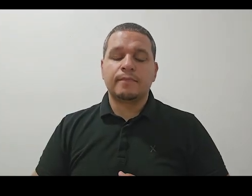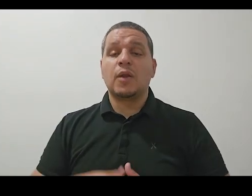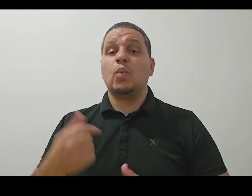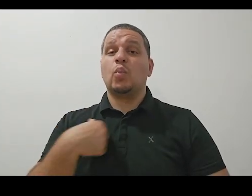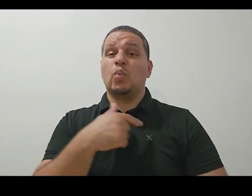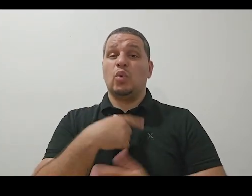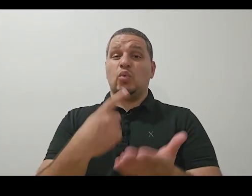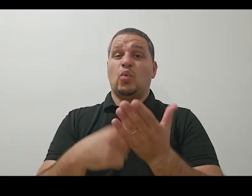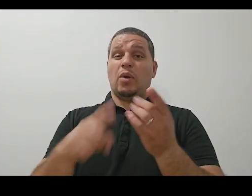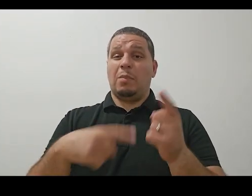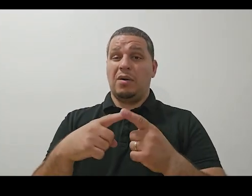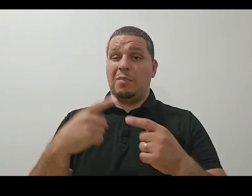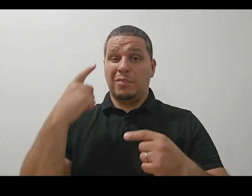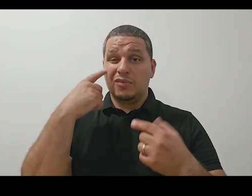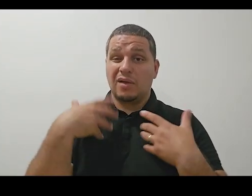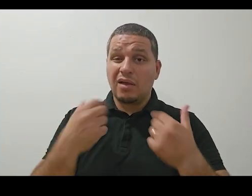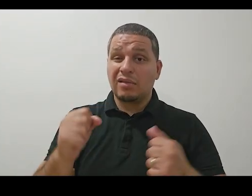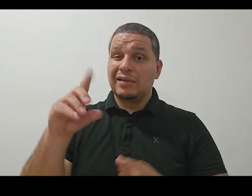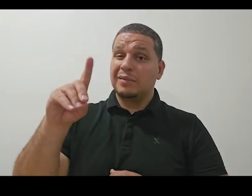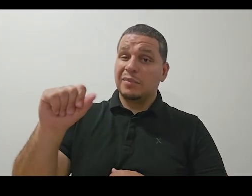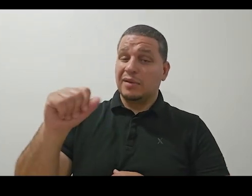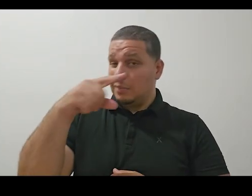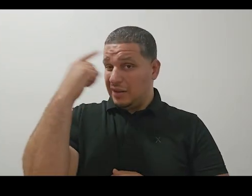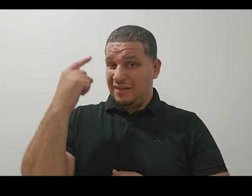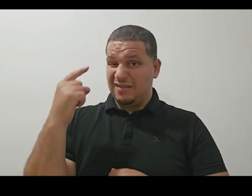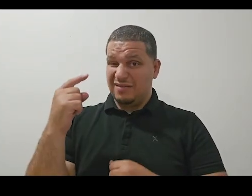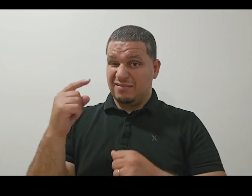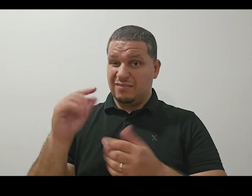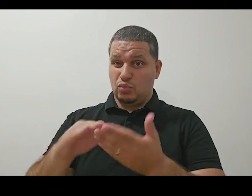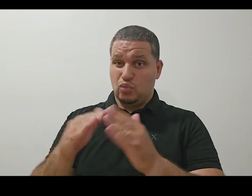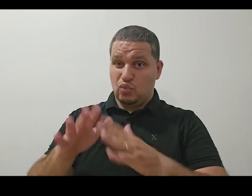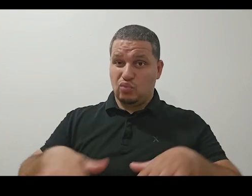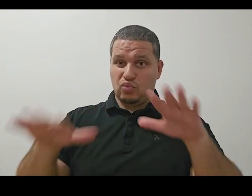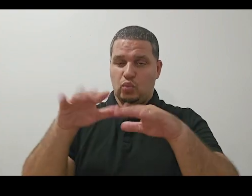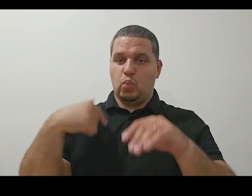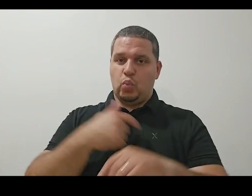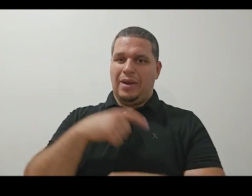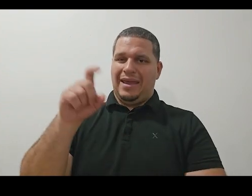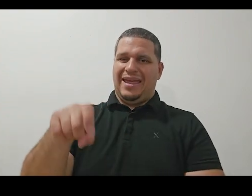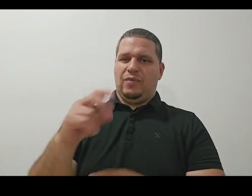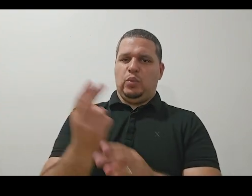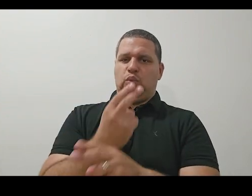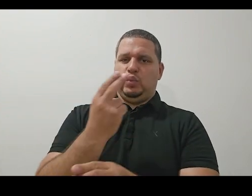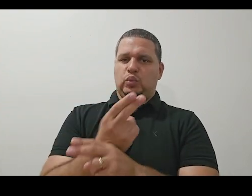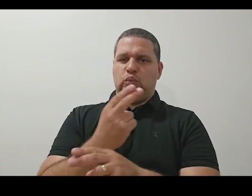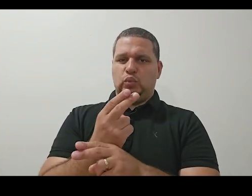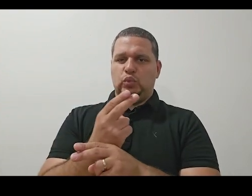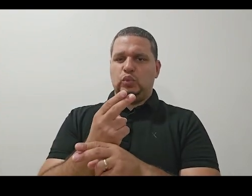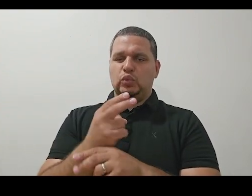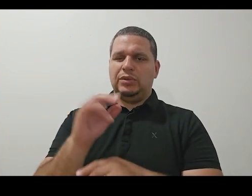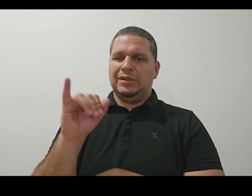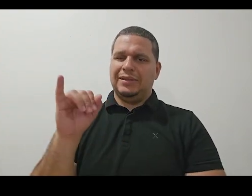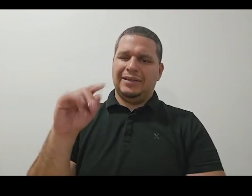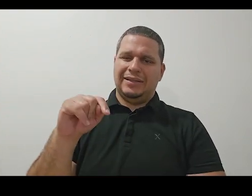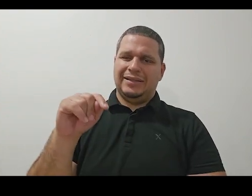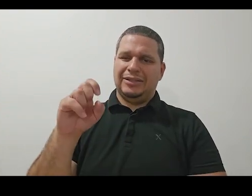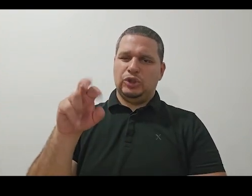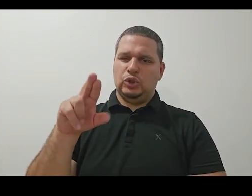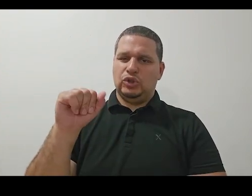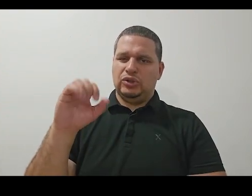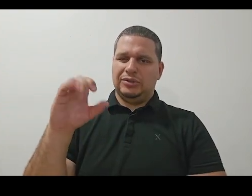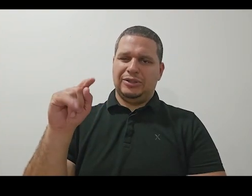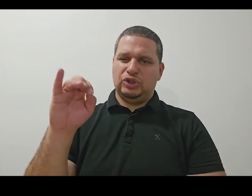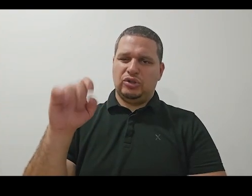talk about mental health and disability in African American communities, we have to use the intersectional lens. It's not just about